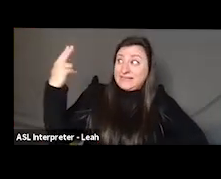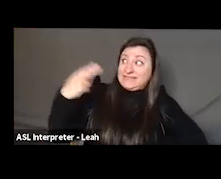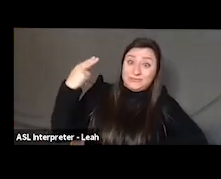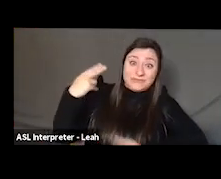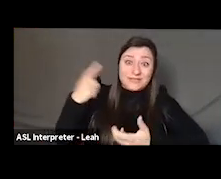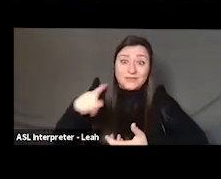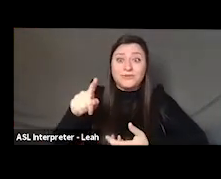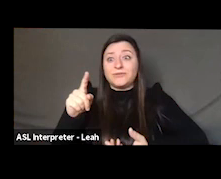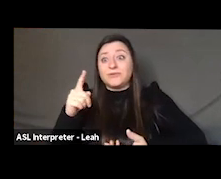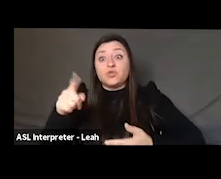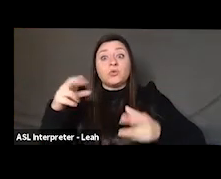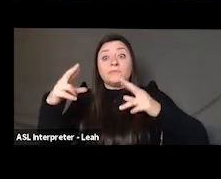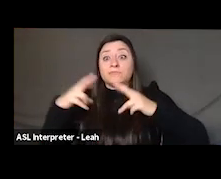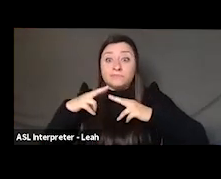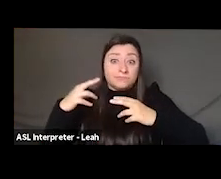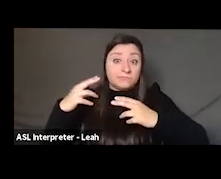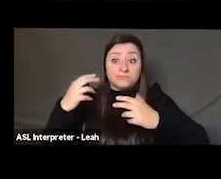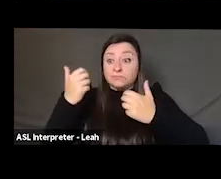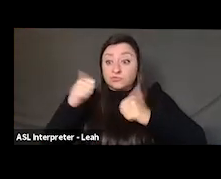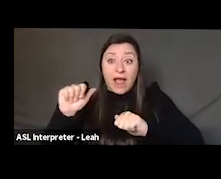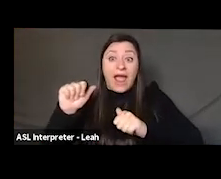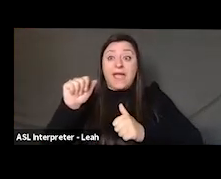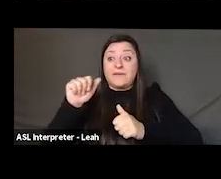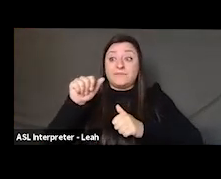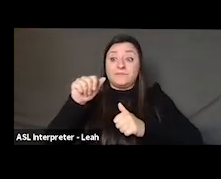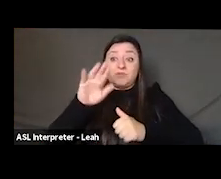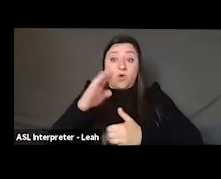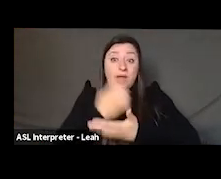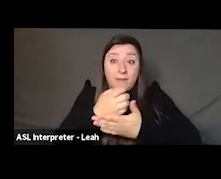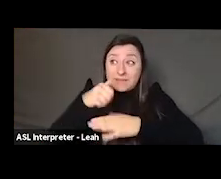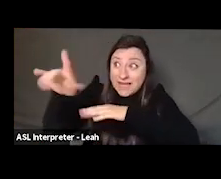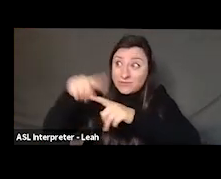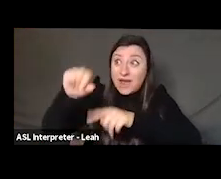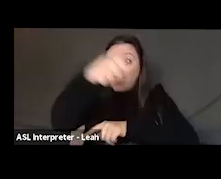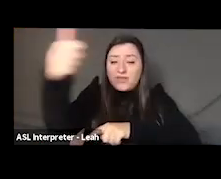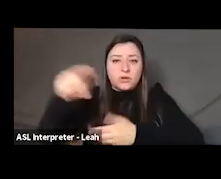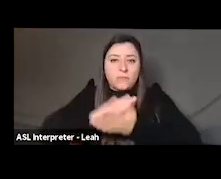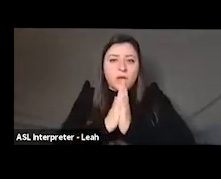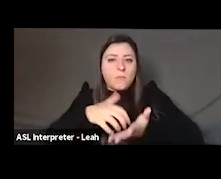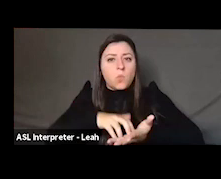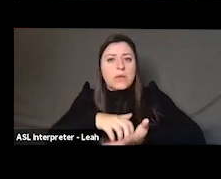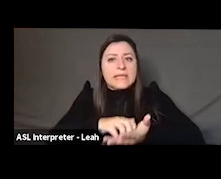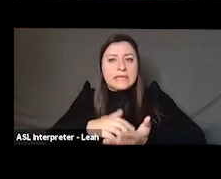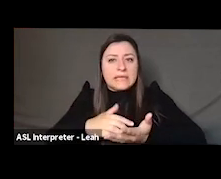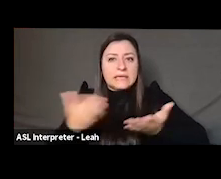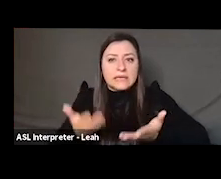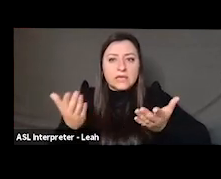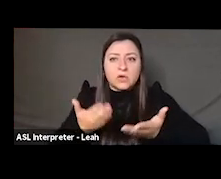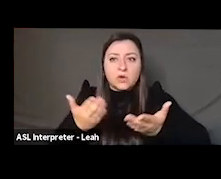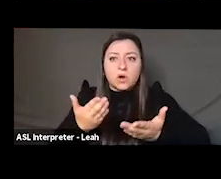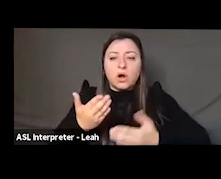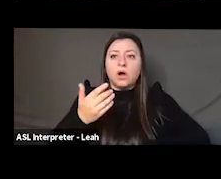you tie your economy to external factors, you are in a very weak situation. And as